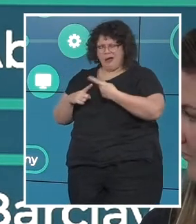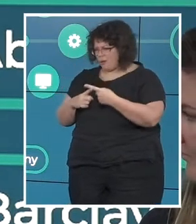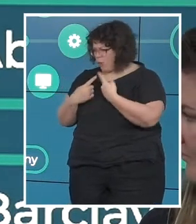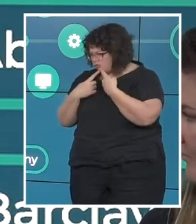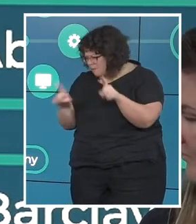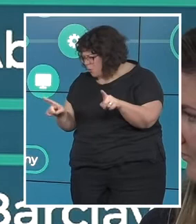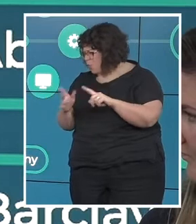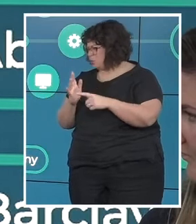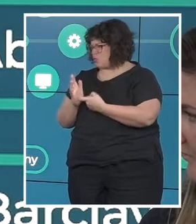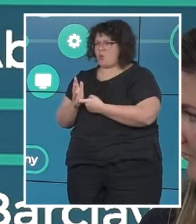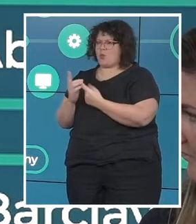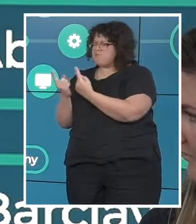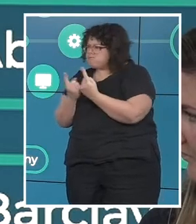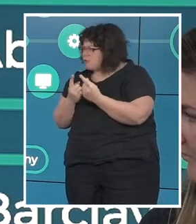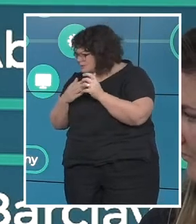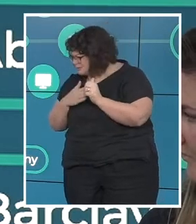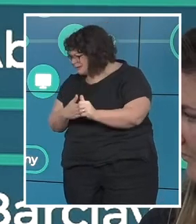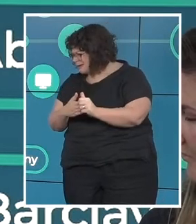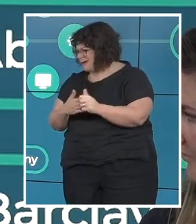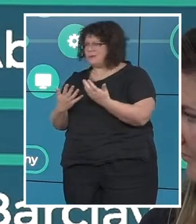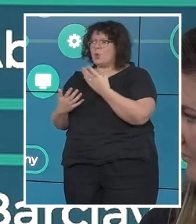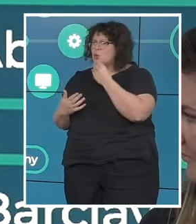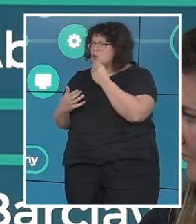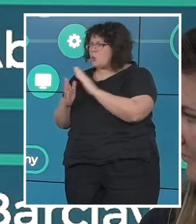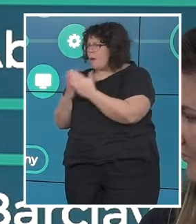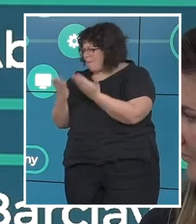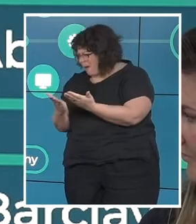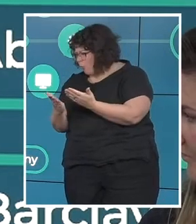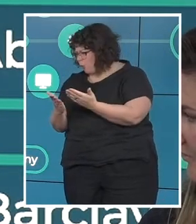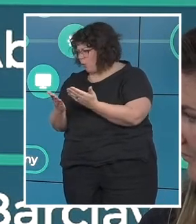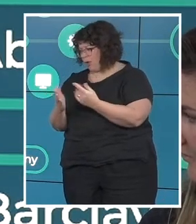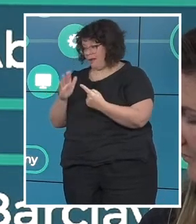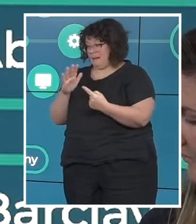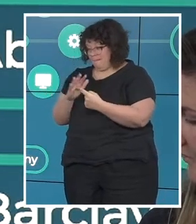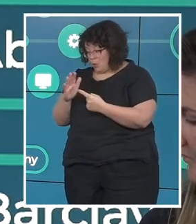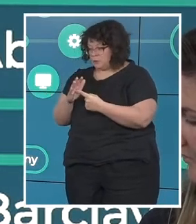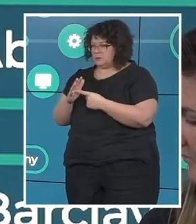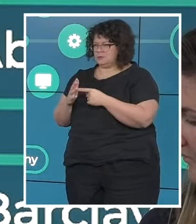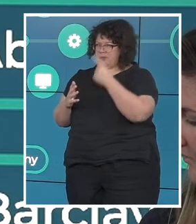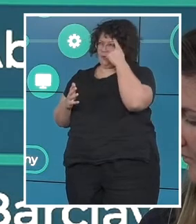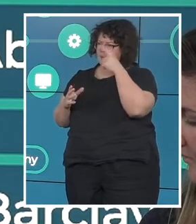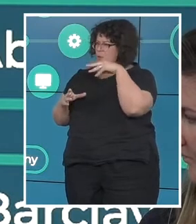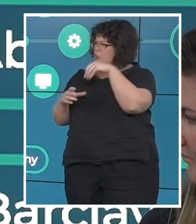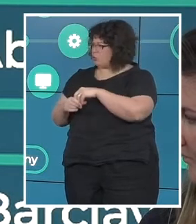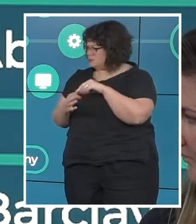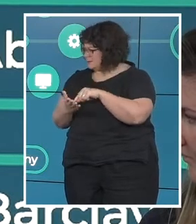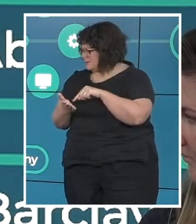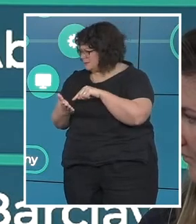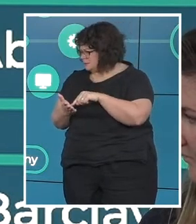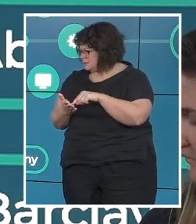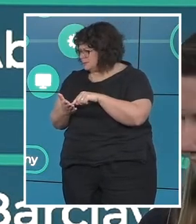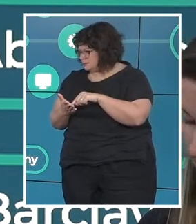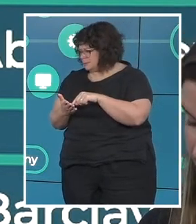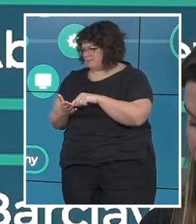part of this conversation to share sort of 5 tips. And they're relatively high level, but I think they're